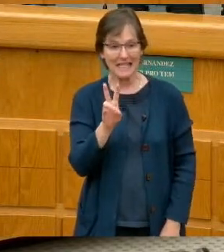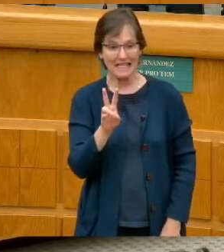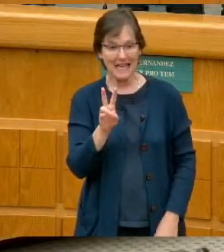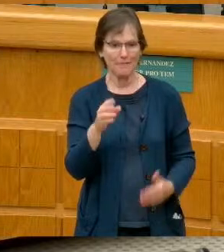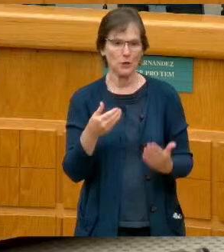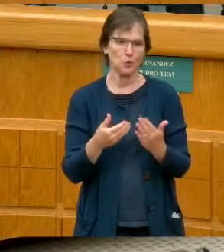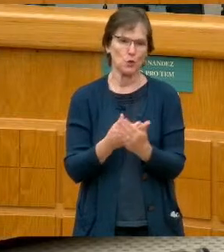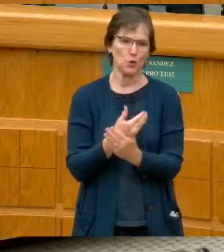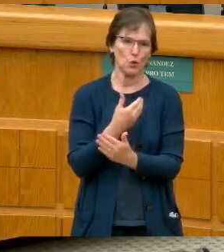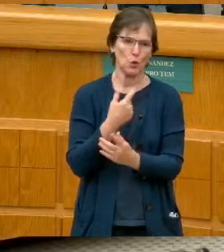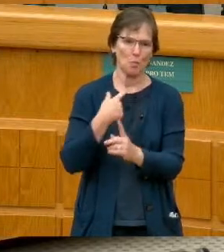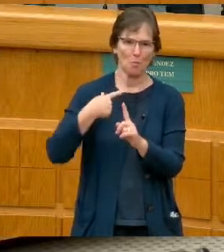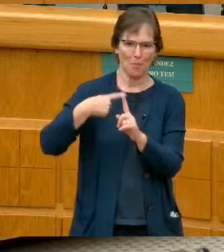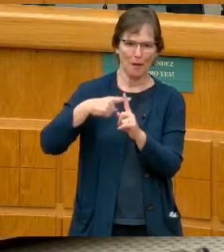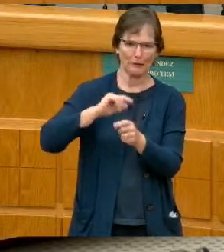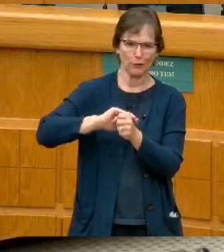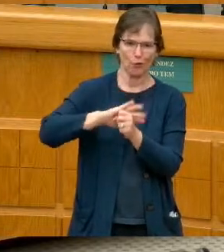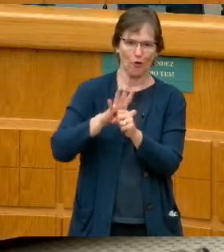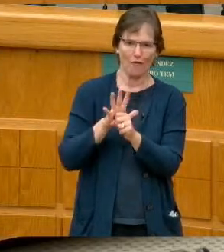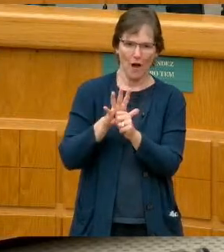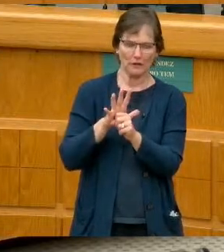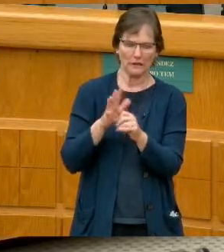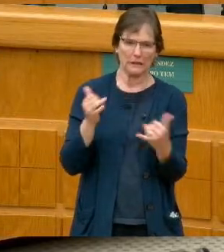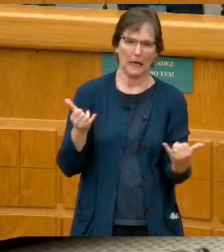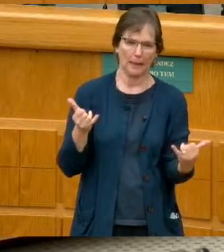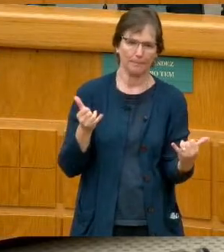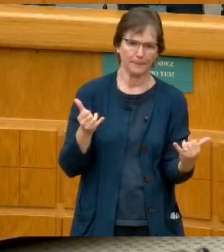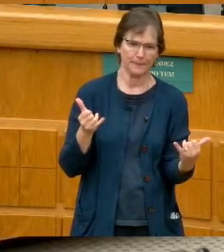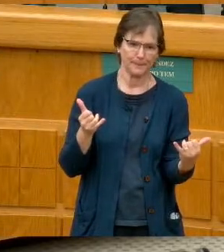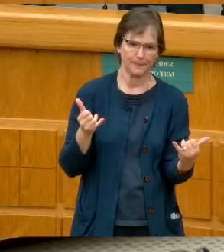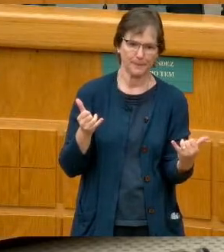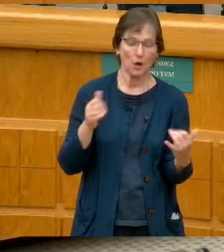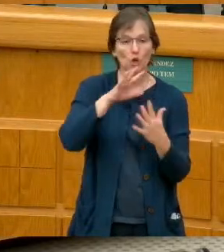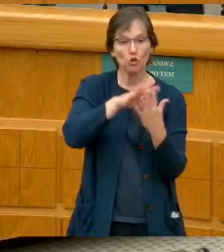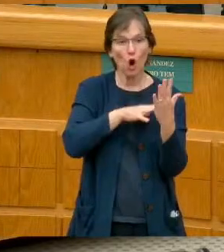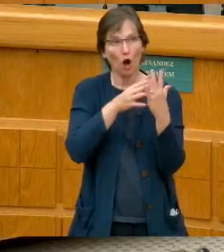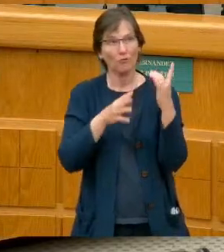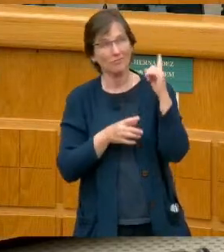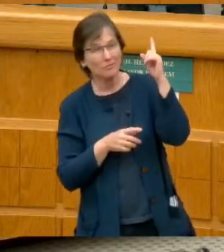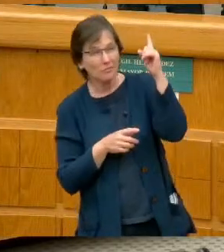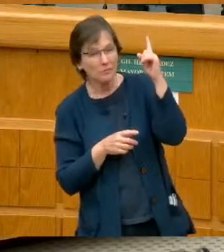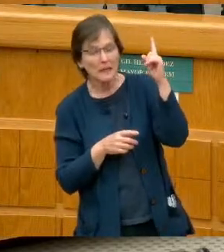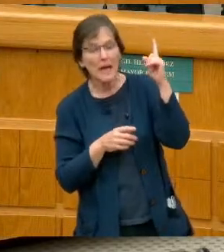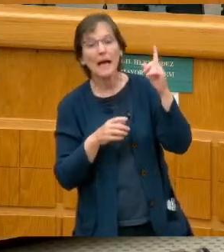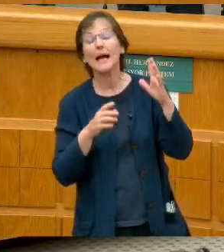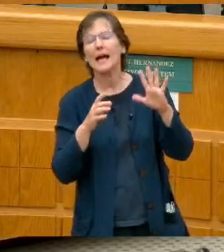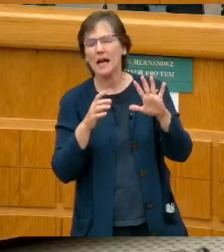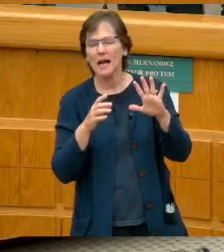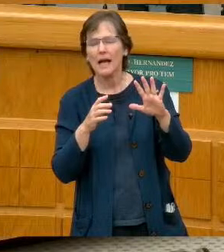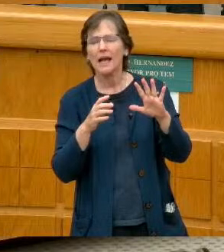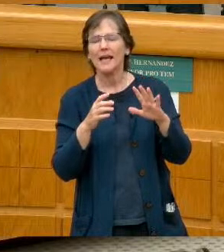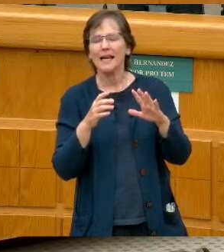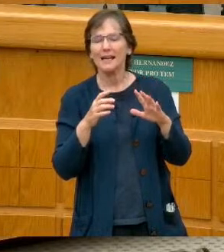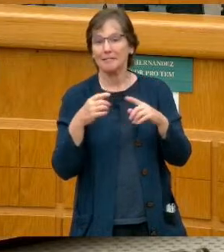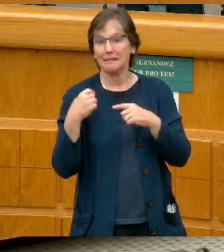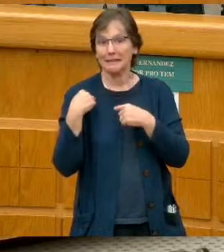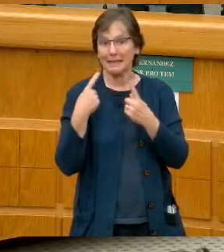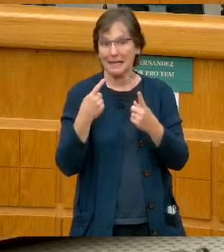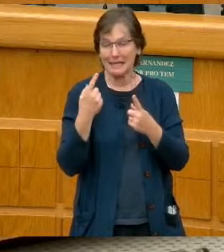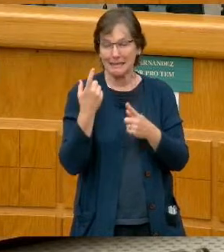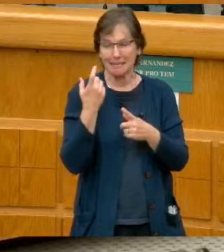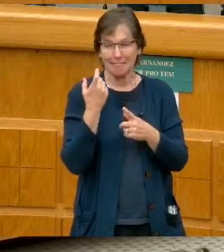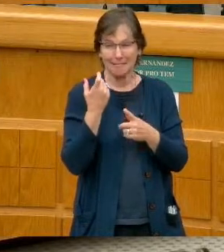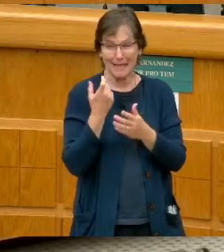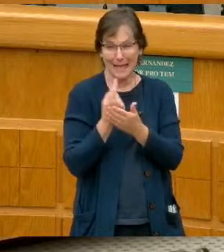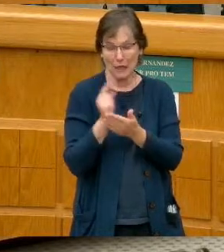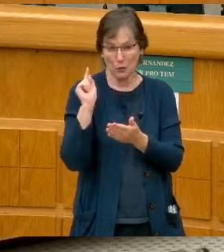cases for today, as you can see in this chart. Now, we haven't been here since last week, so let's take a moment just to look at the past several